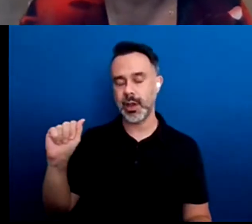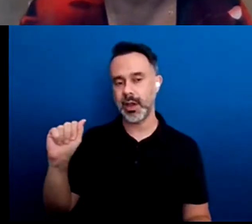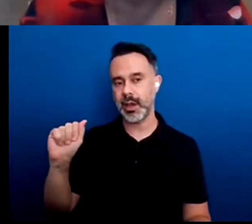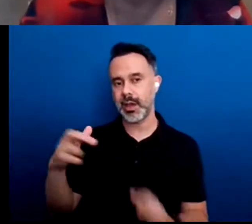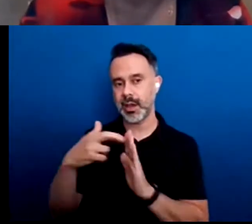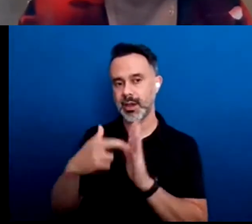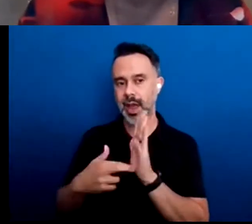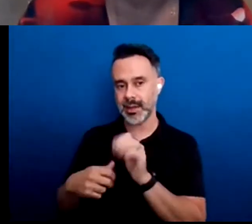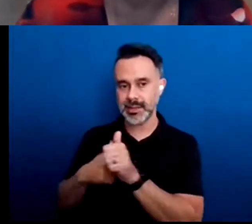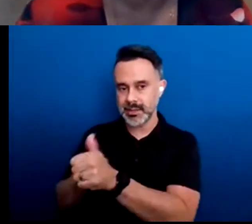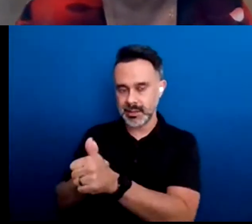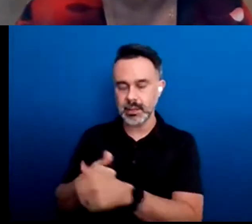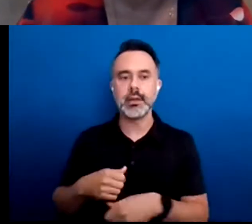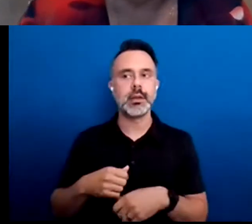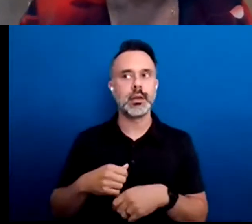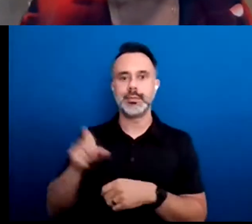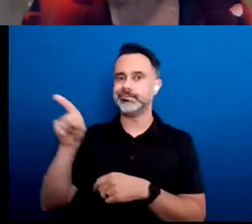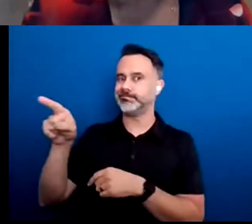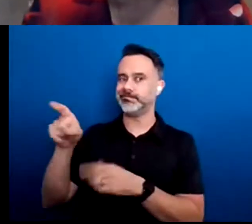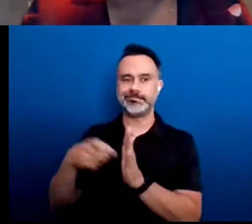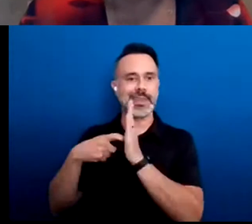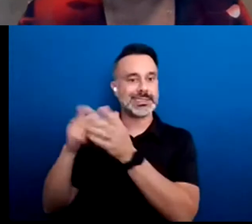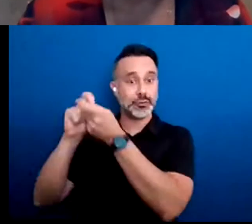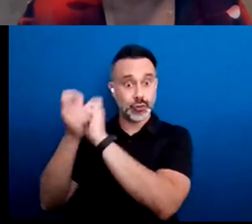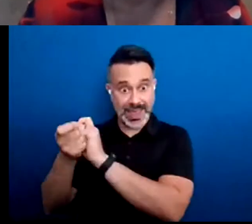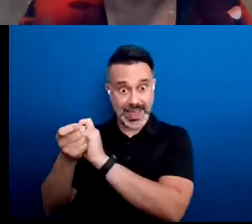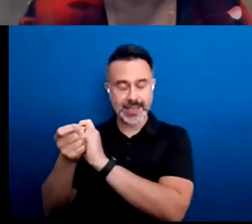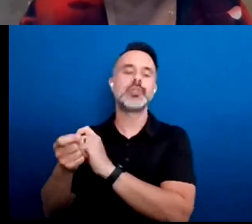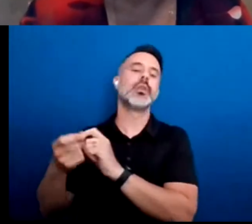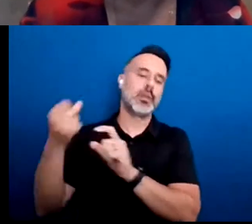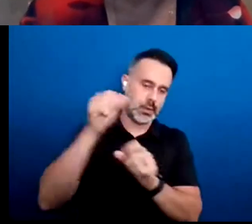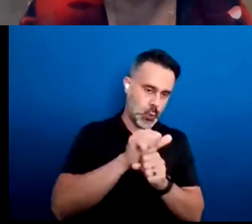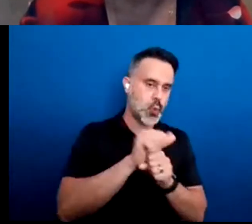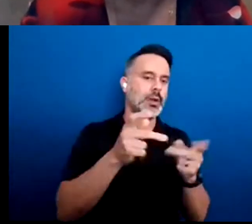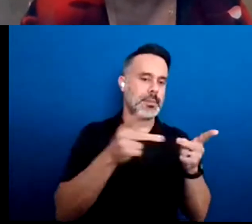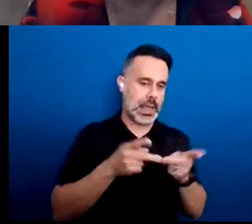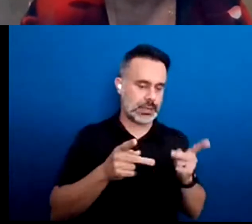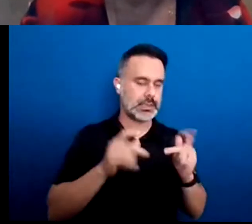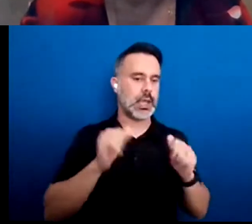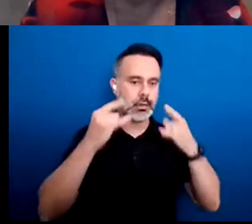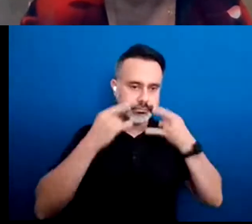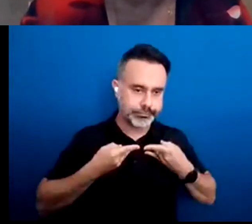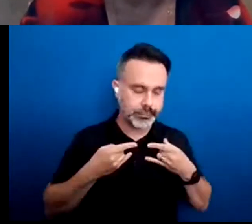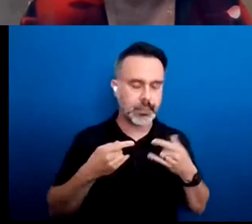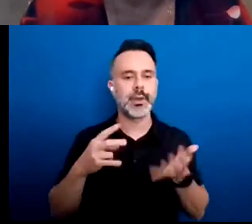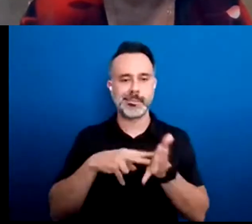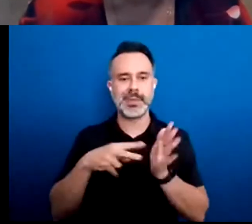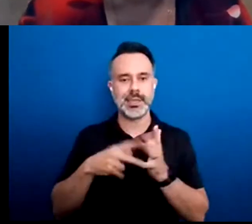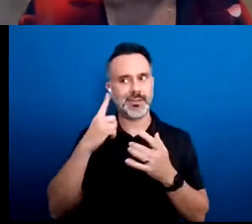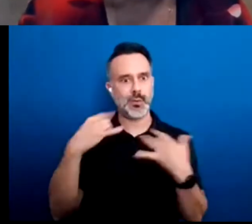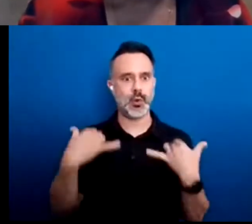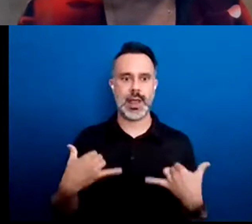still have to abide by Cal OSHA. So you may need to still continue using a mask when you're in the